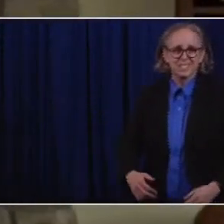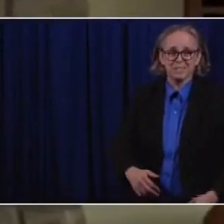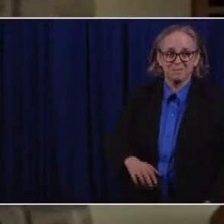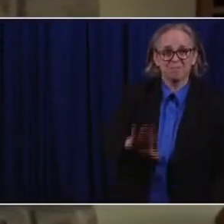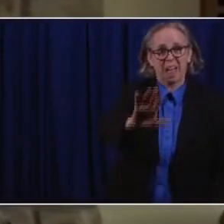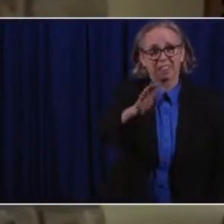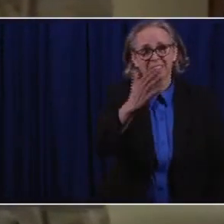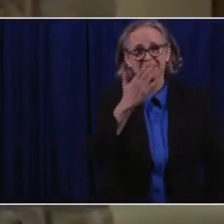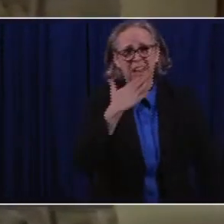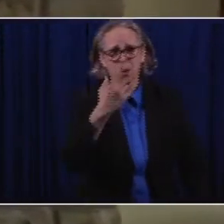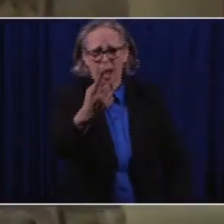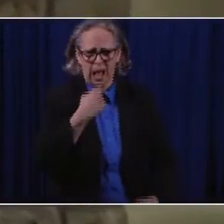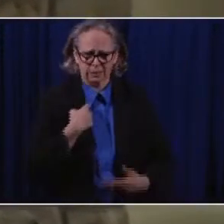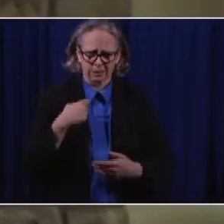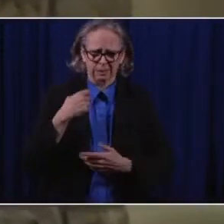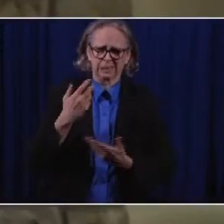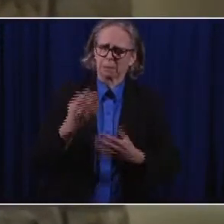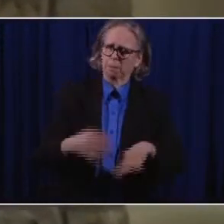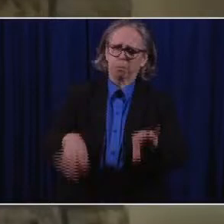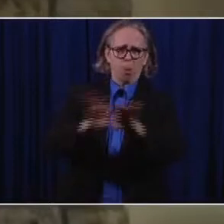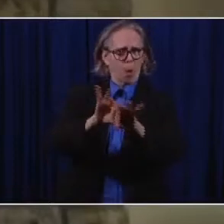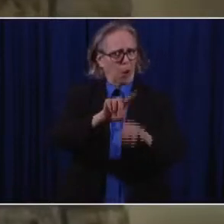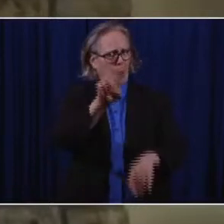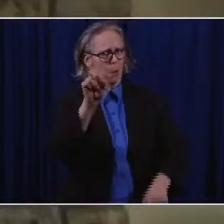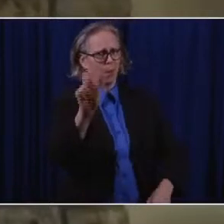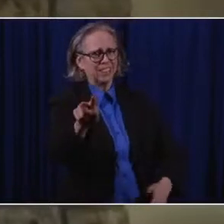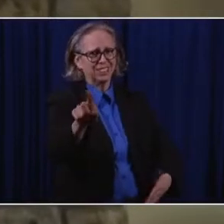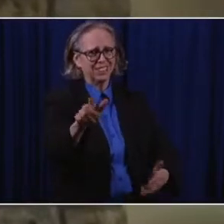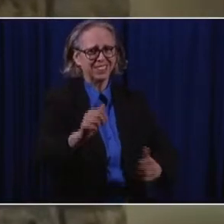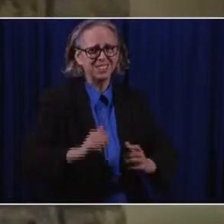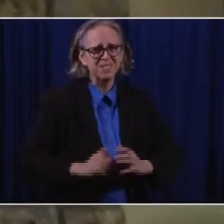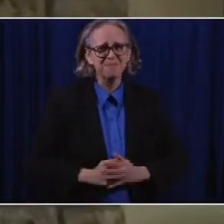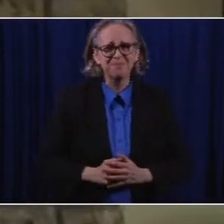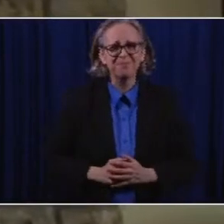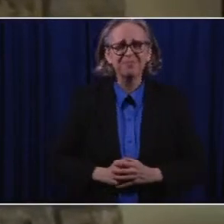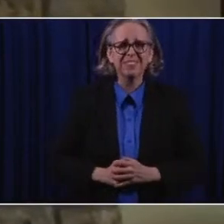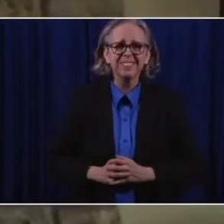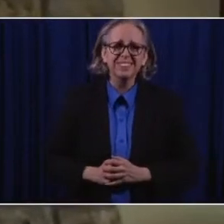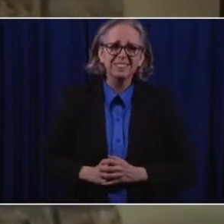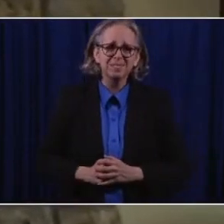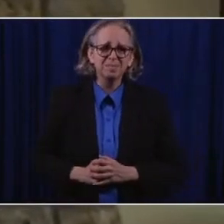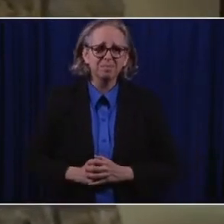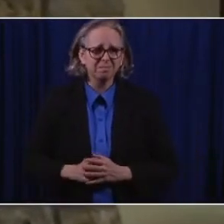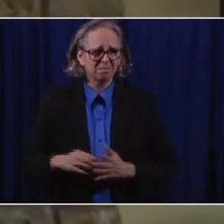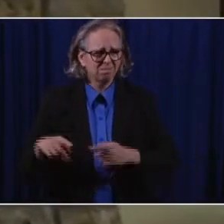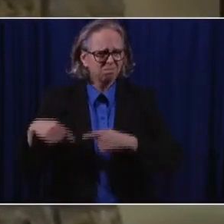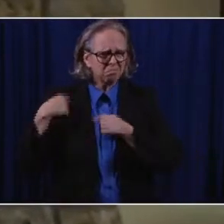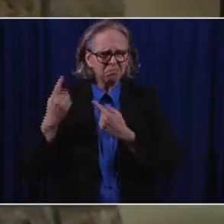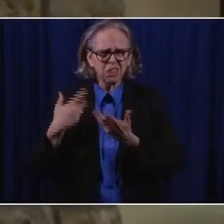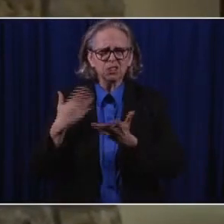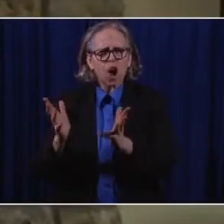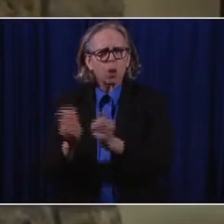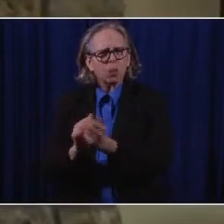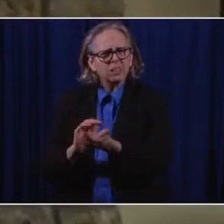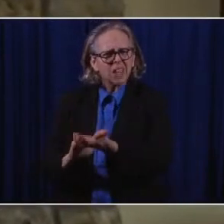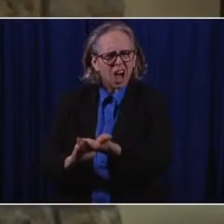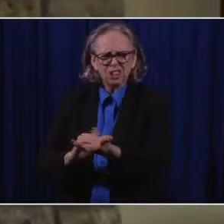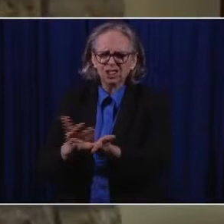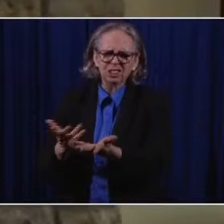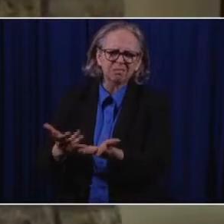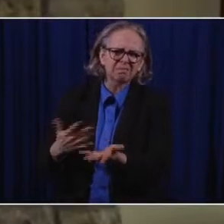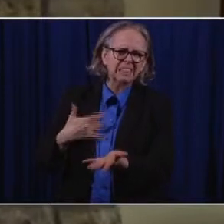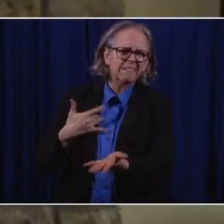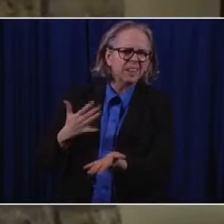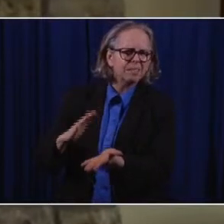I think it's a very pertinent question and kind of spot on. I mean, the doctors who I have talked to are very